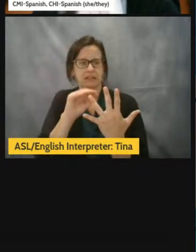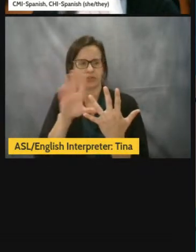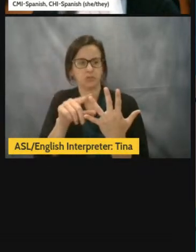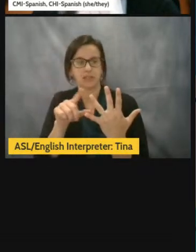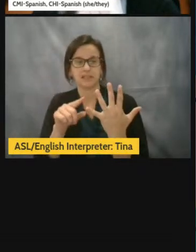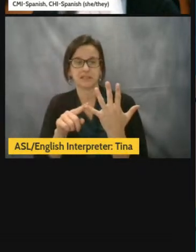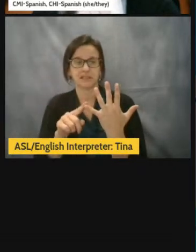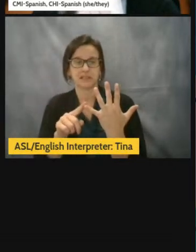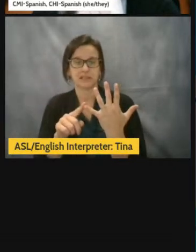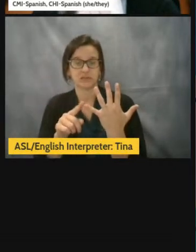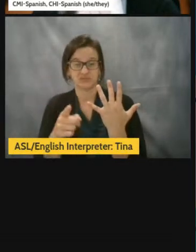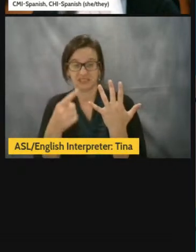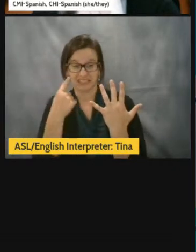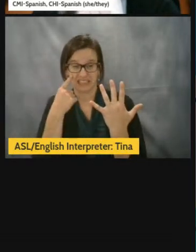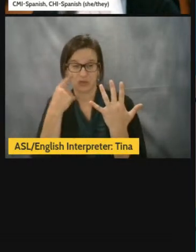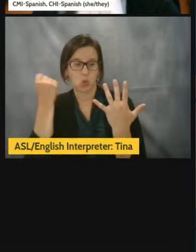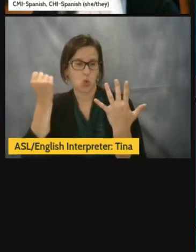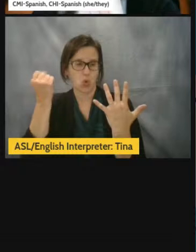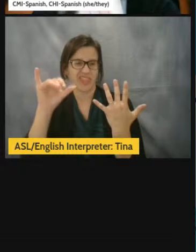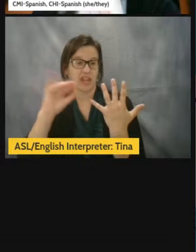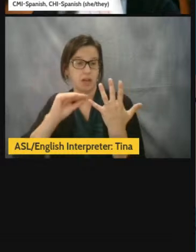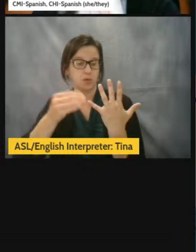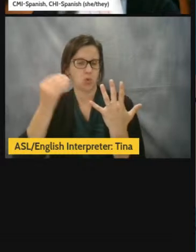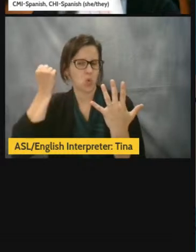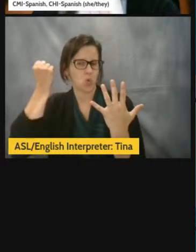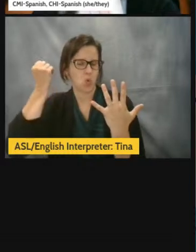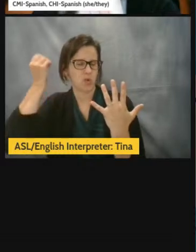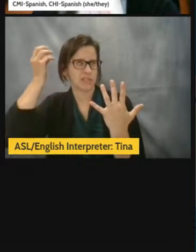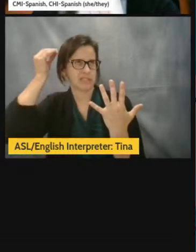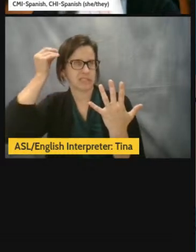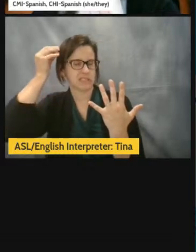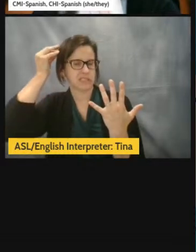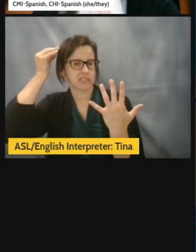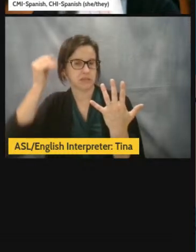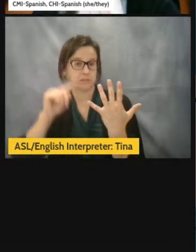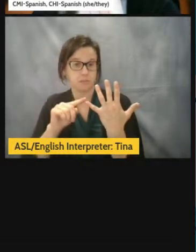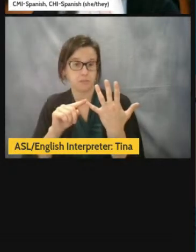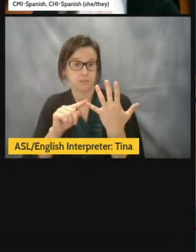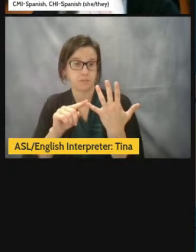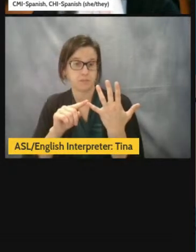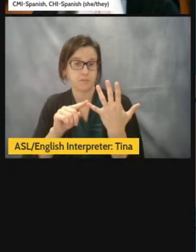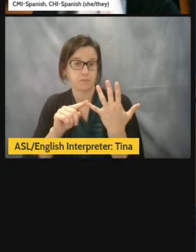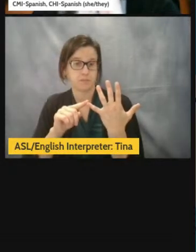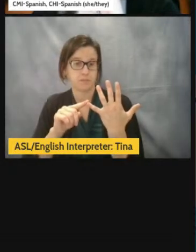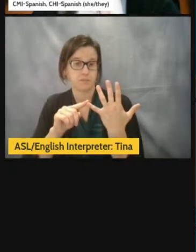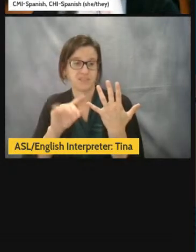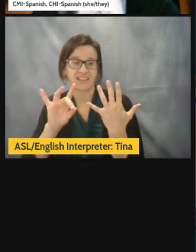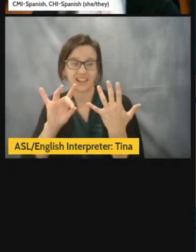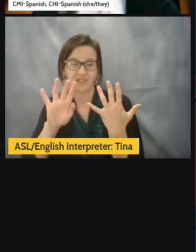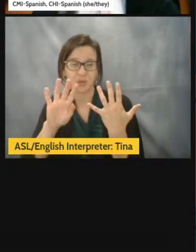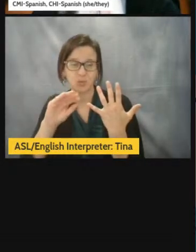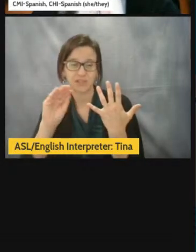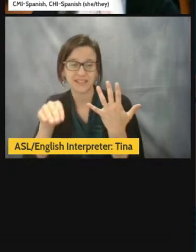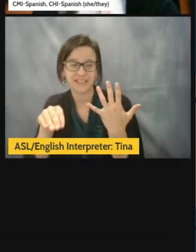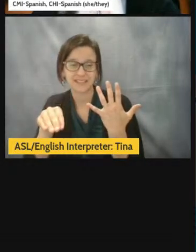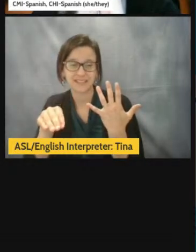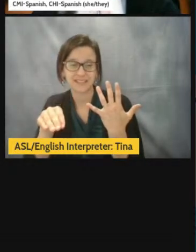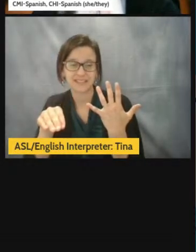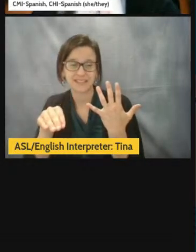in your mind right now, I want you to hold it and think about it. It's 84%.